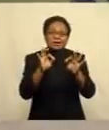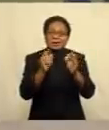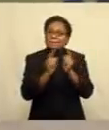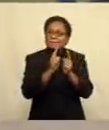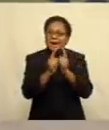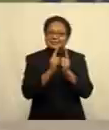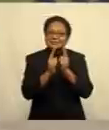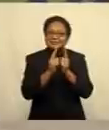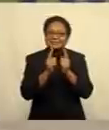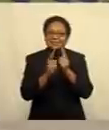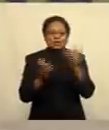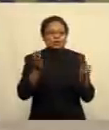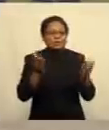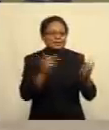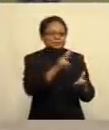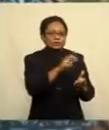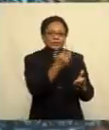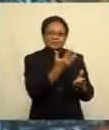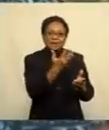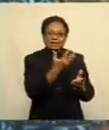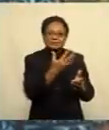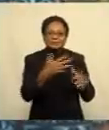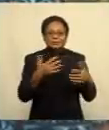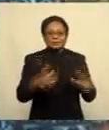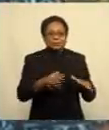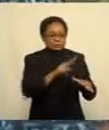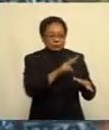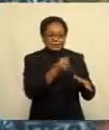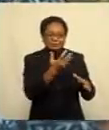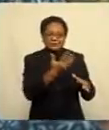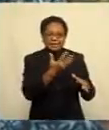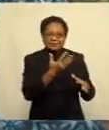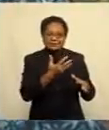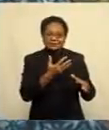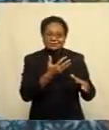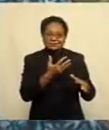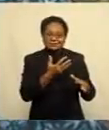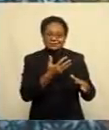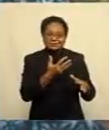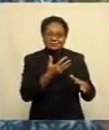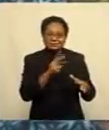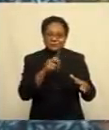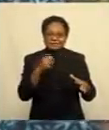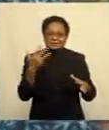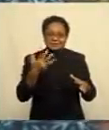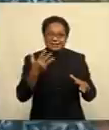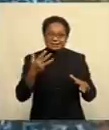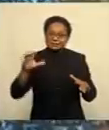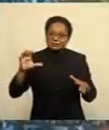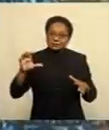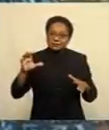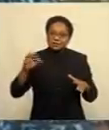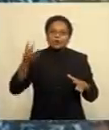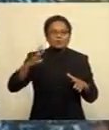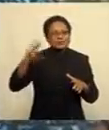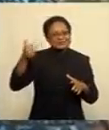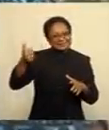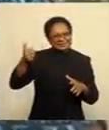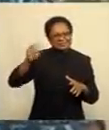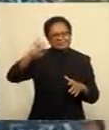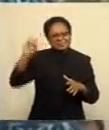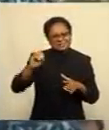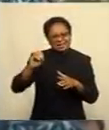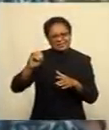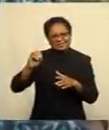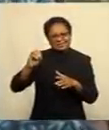when compared to 2019. In 2019, we had only 46% pass for